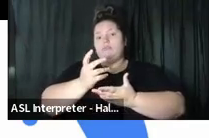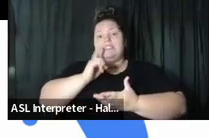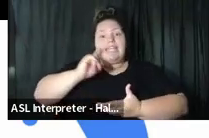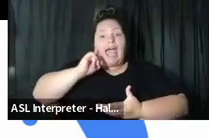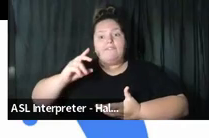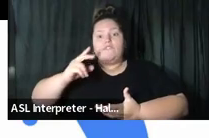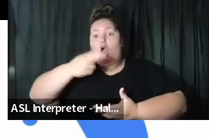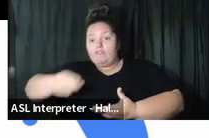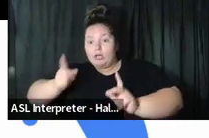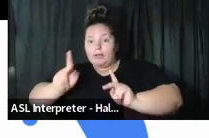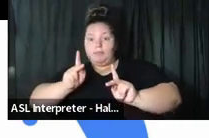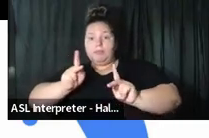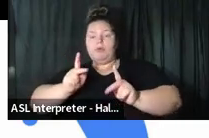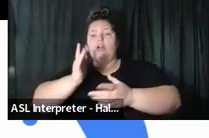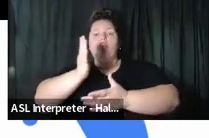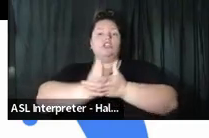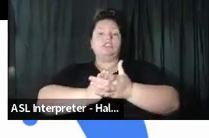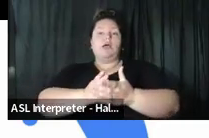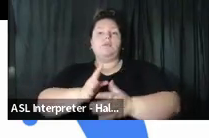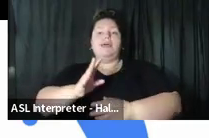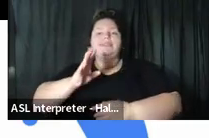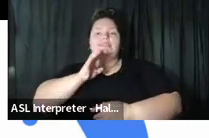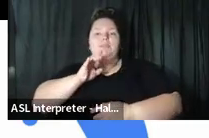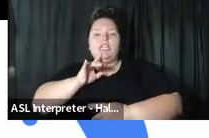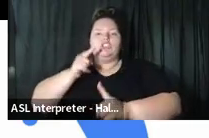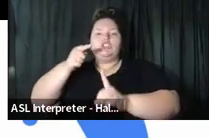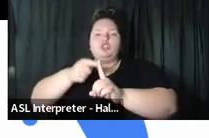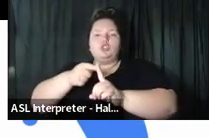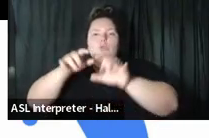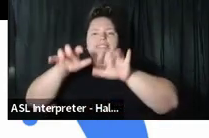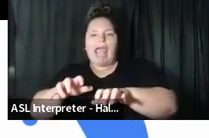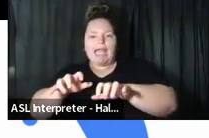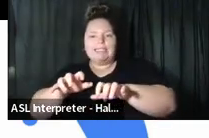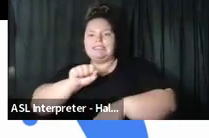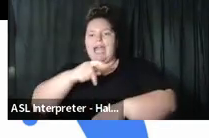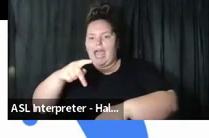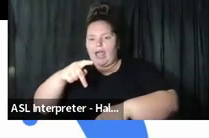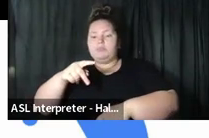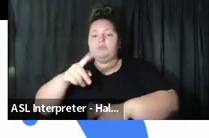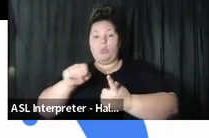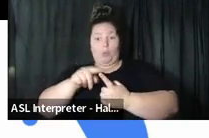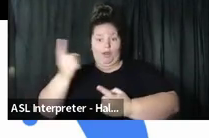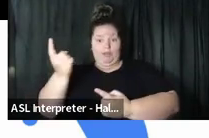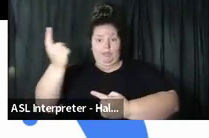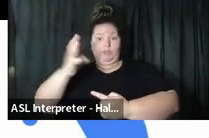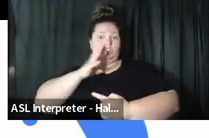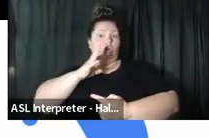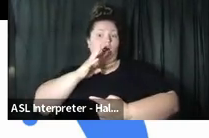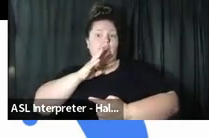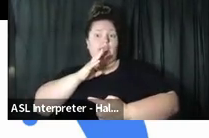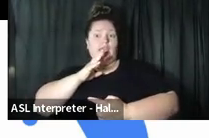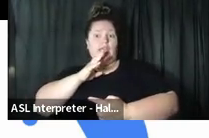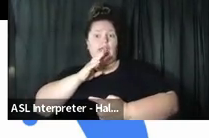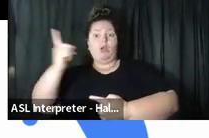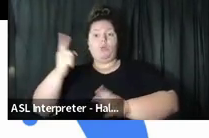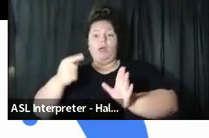people. There's some speech to text apps where when someone is talking, it will show up on your screen, the